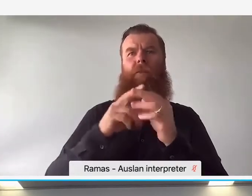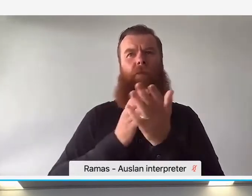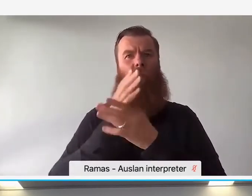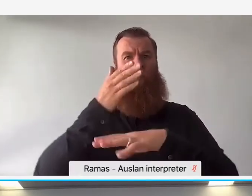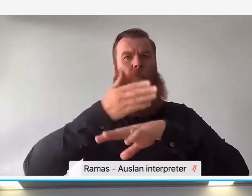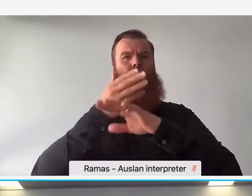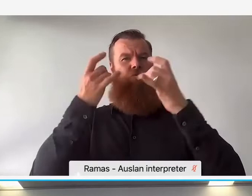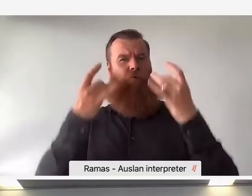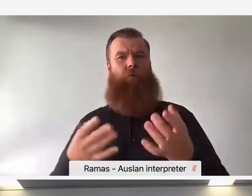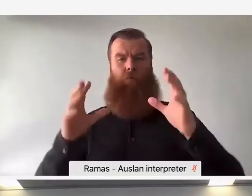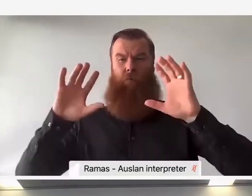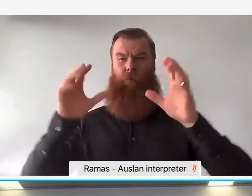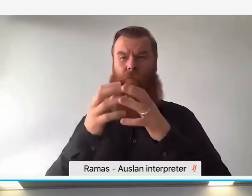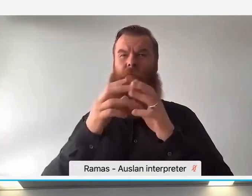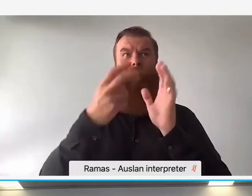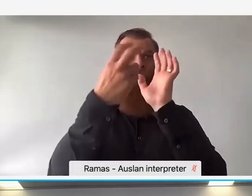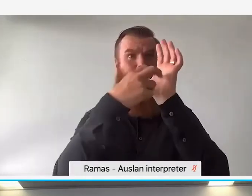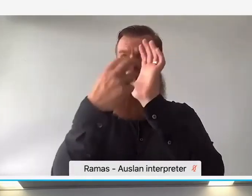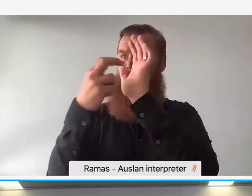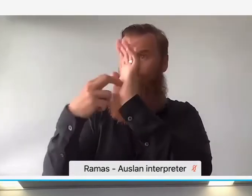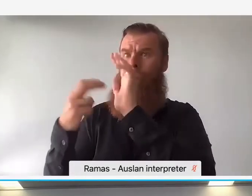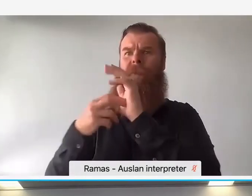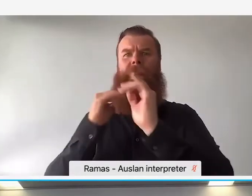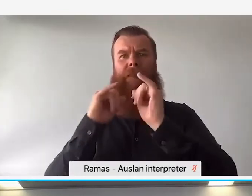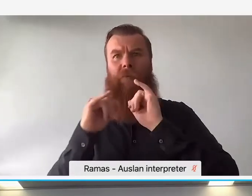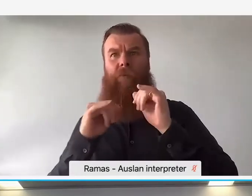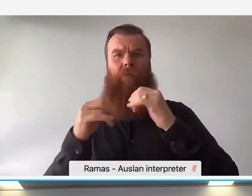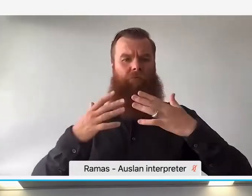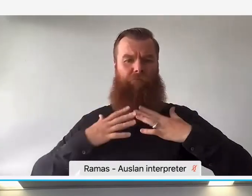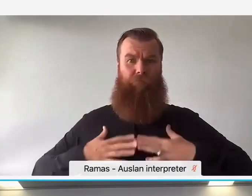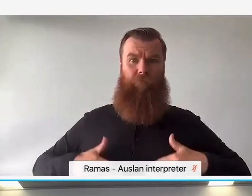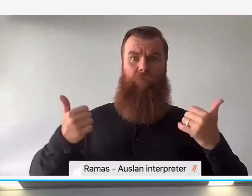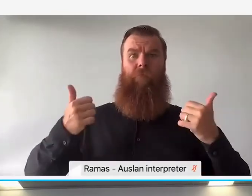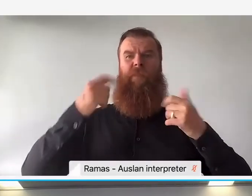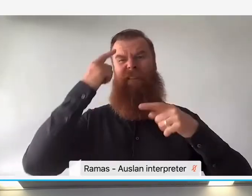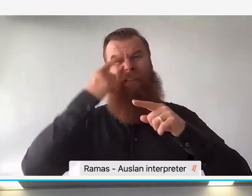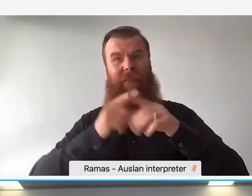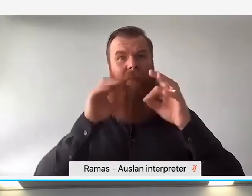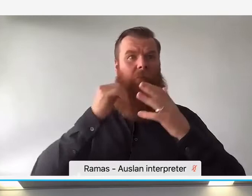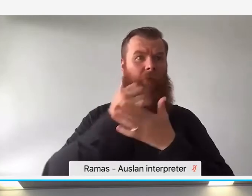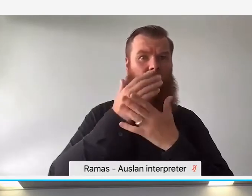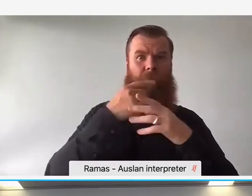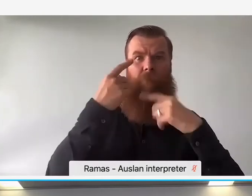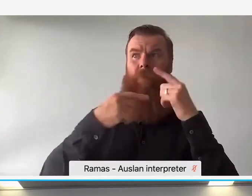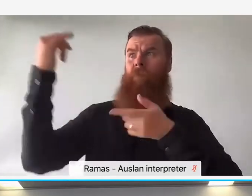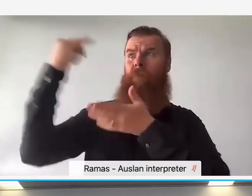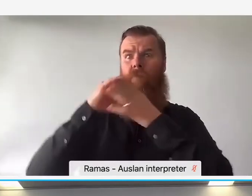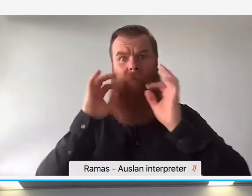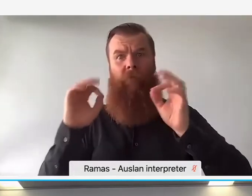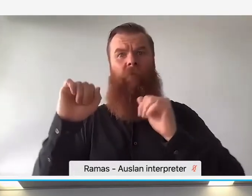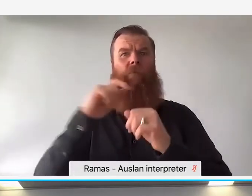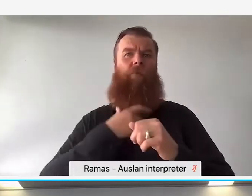registration, interviews, fitness tests, pre-departure briefing and team leader training. Engagement with key